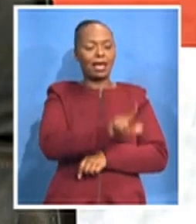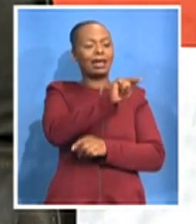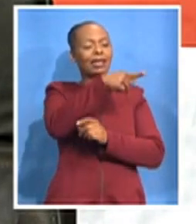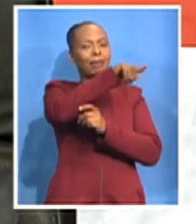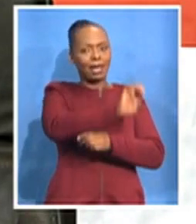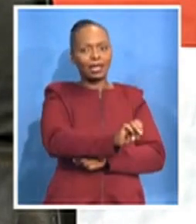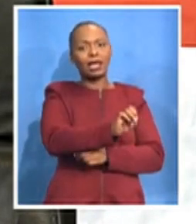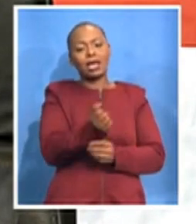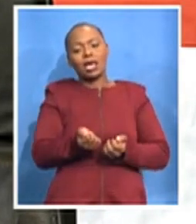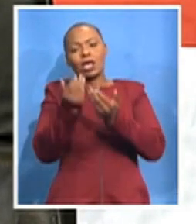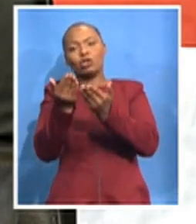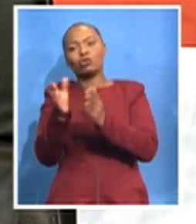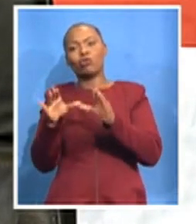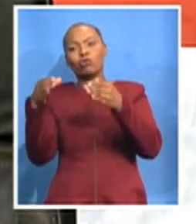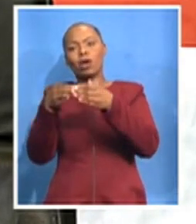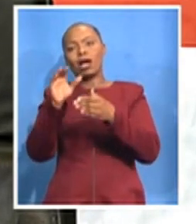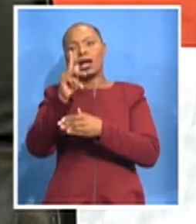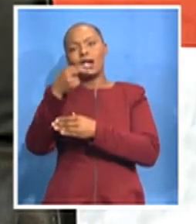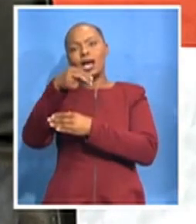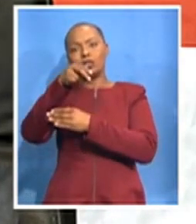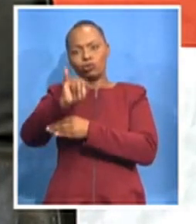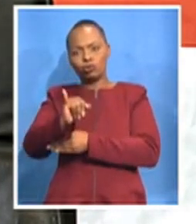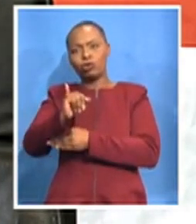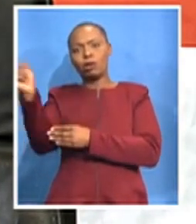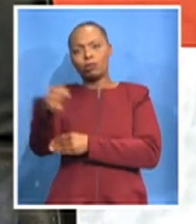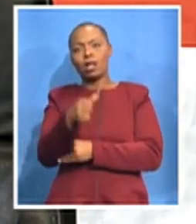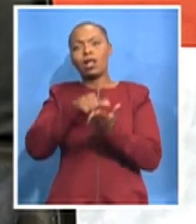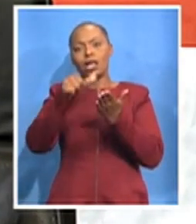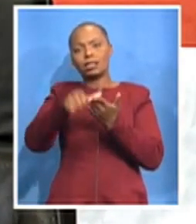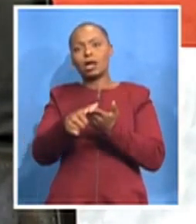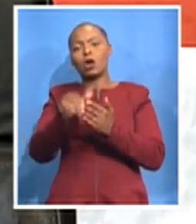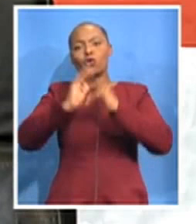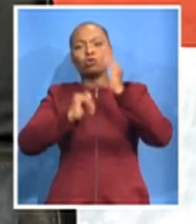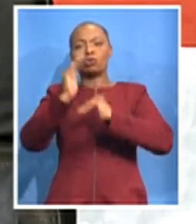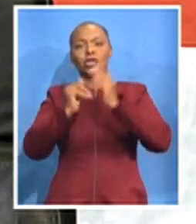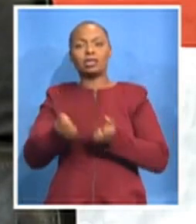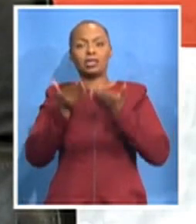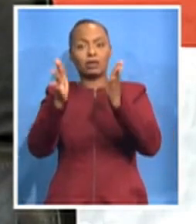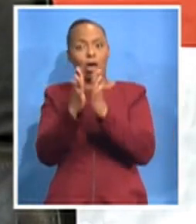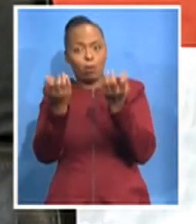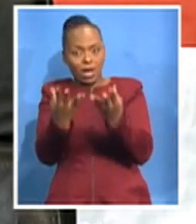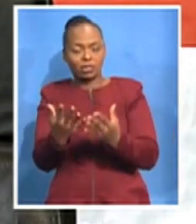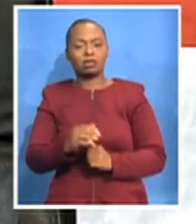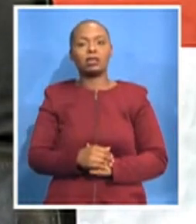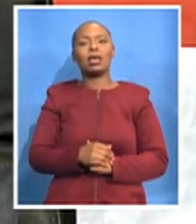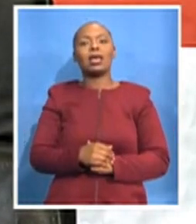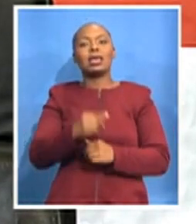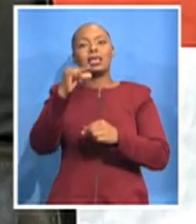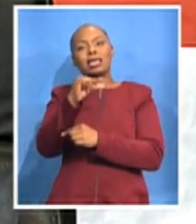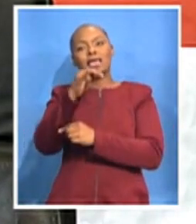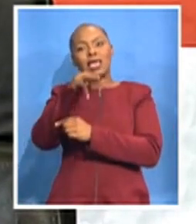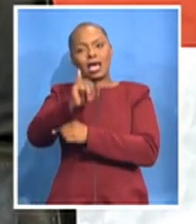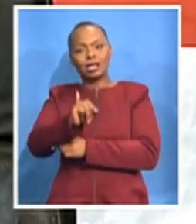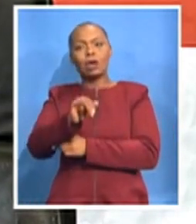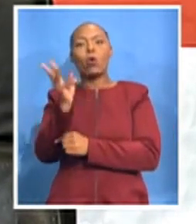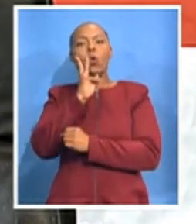for the construction service for the following amount. For the Giyane Waterworks, it was 45 million,